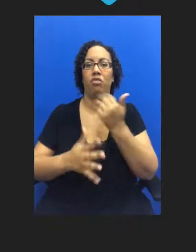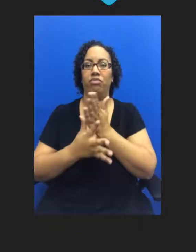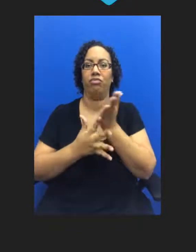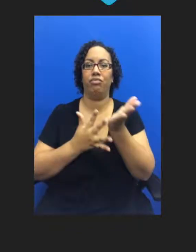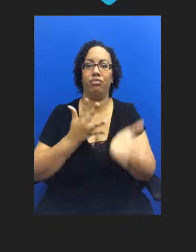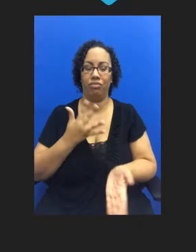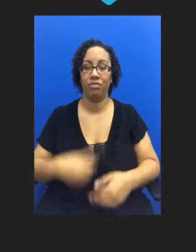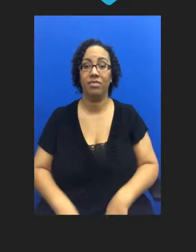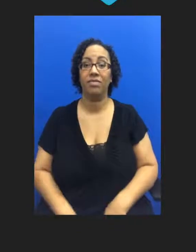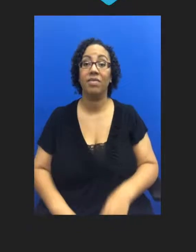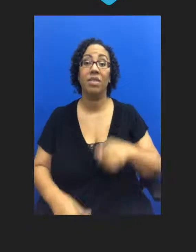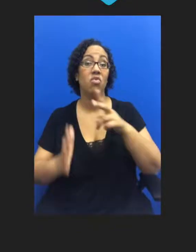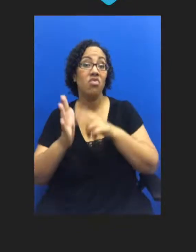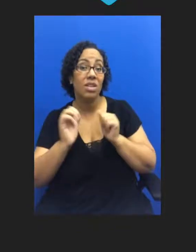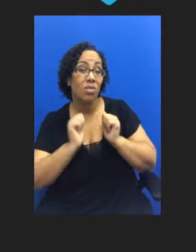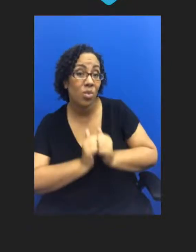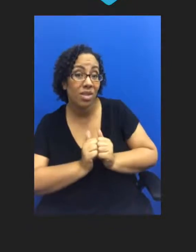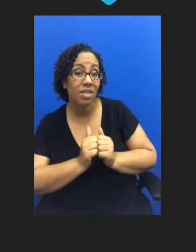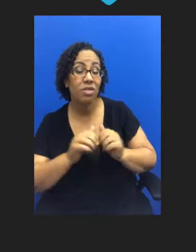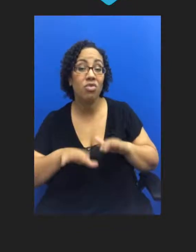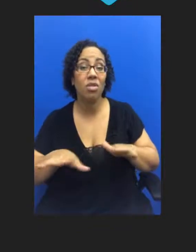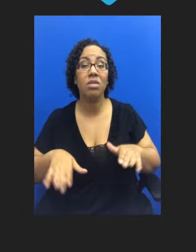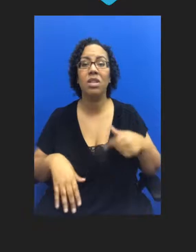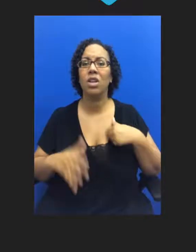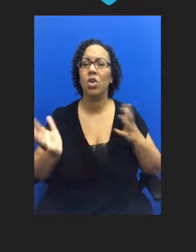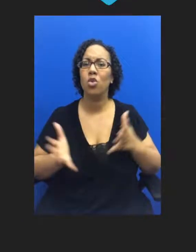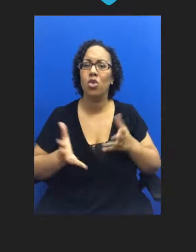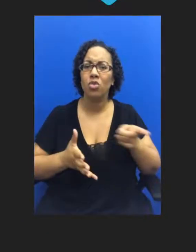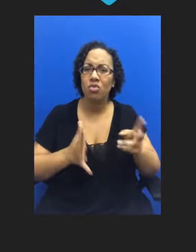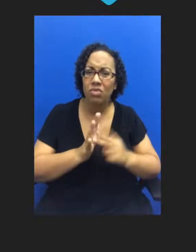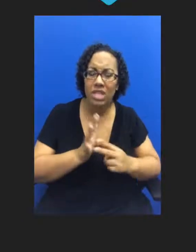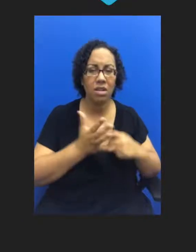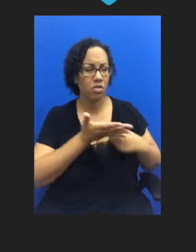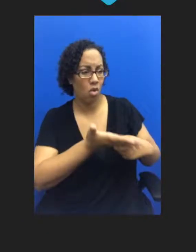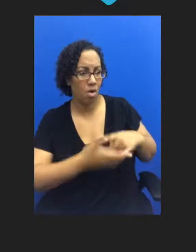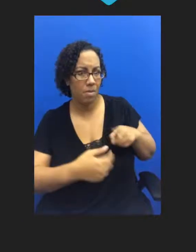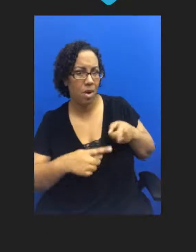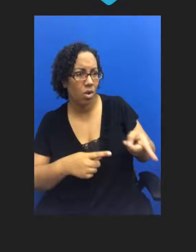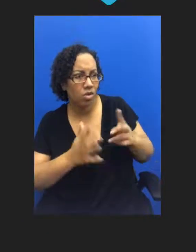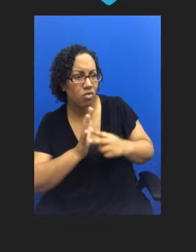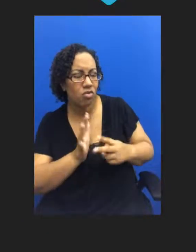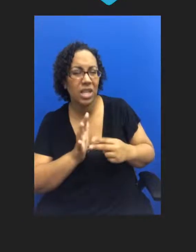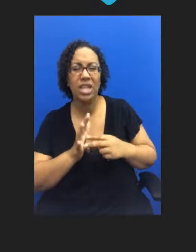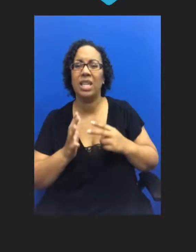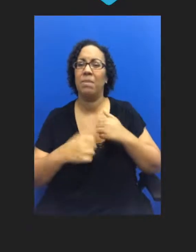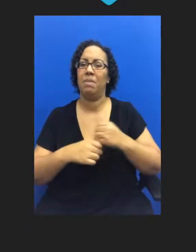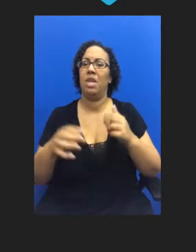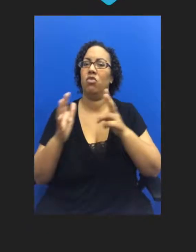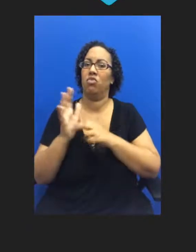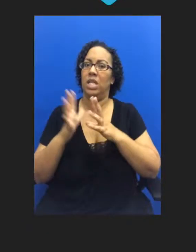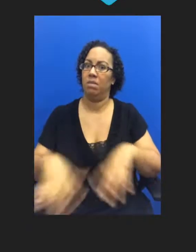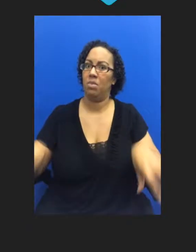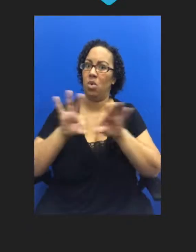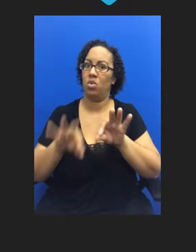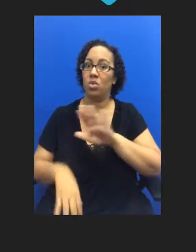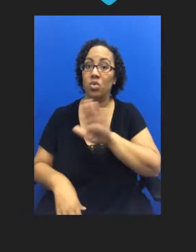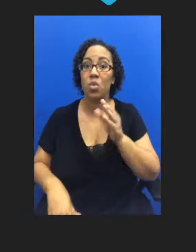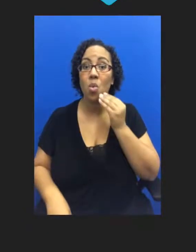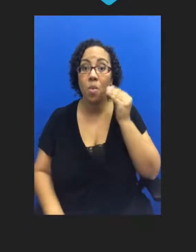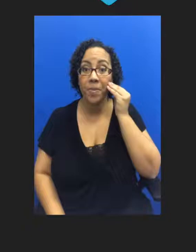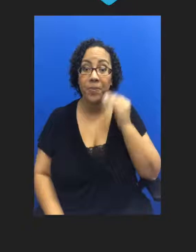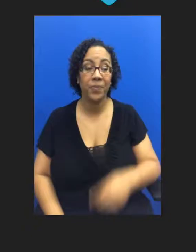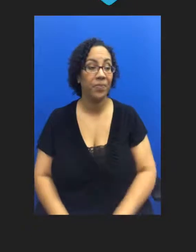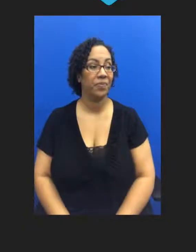other subjects, all require reading. Improved reading capabilities will have an impact on all their other content